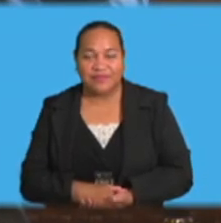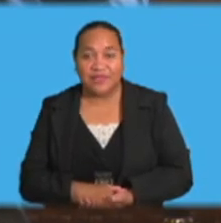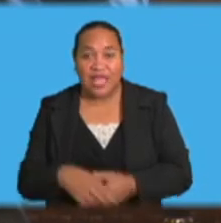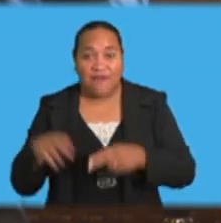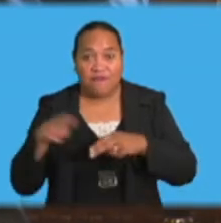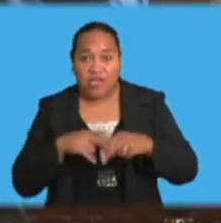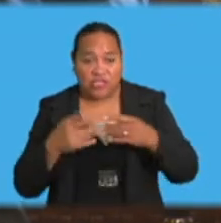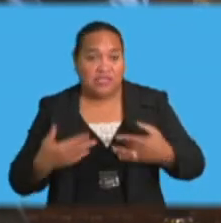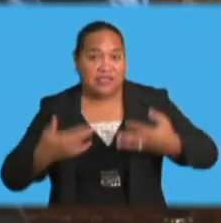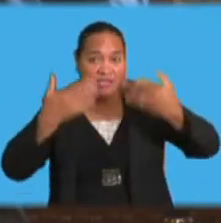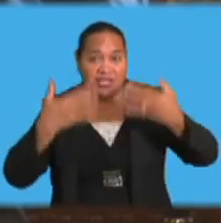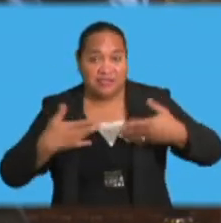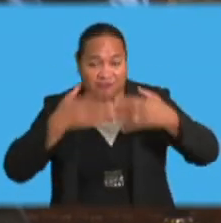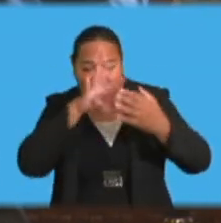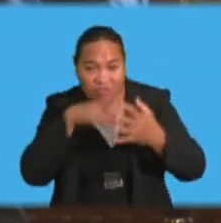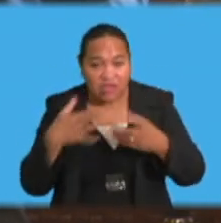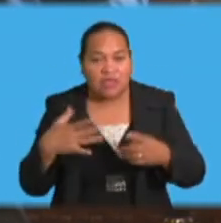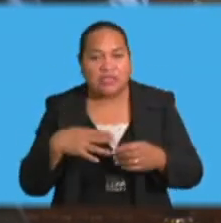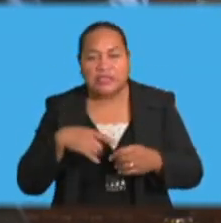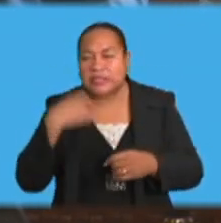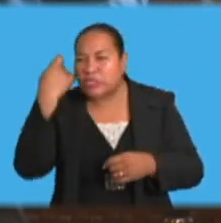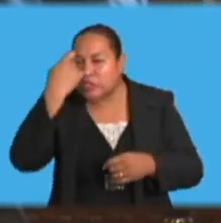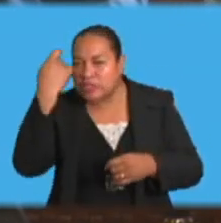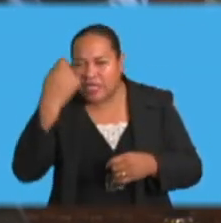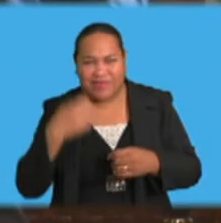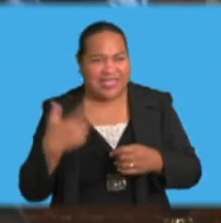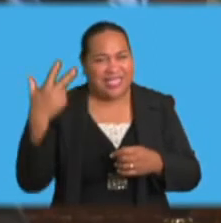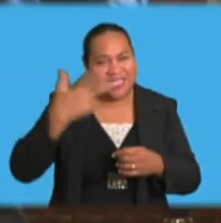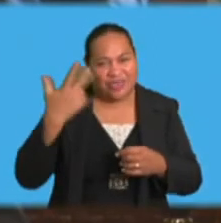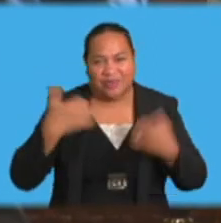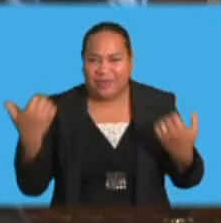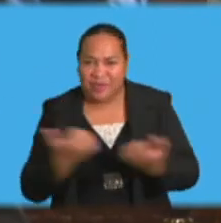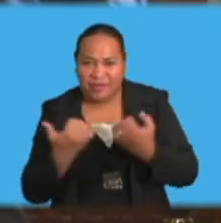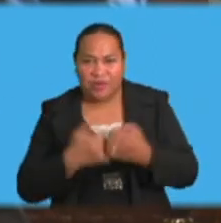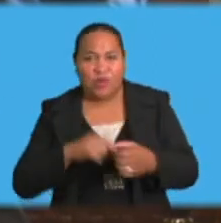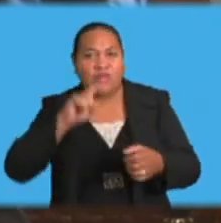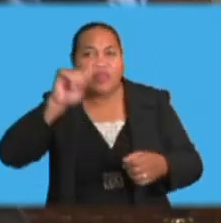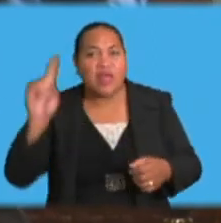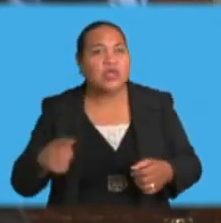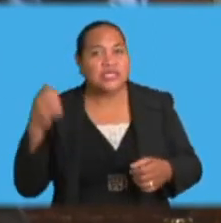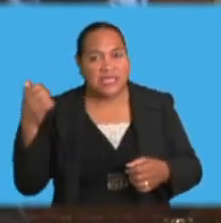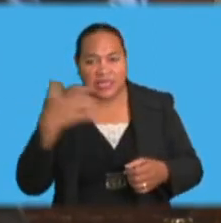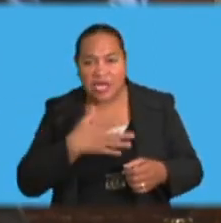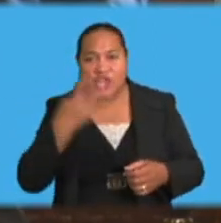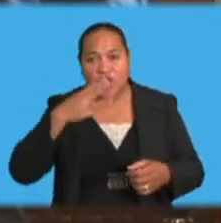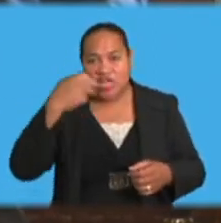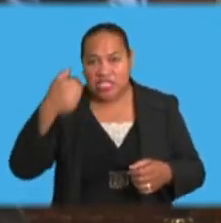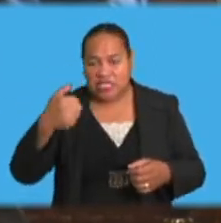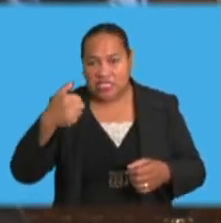Fiji's statistics on workplace injuries continue to be a concern for my ministry, with a total of 1,636 injury